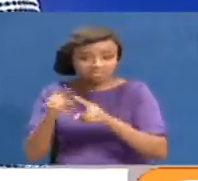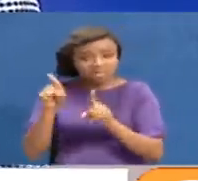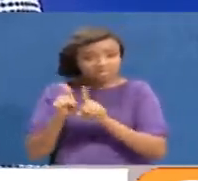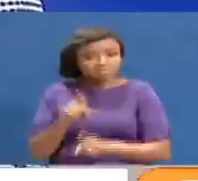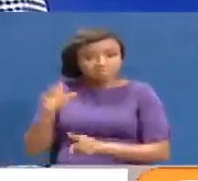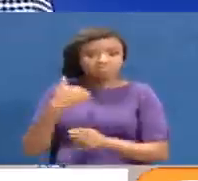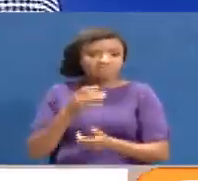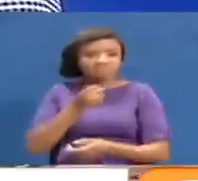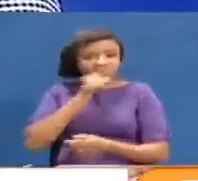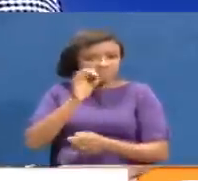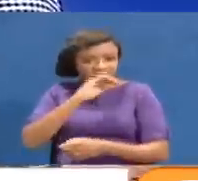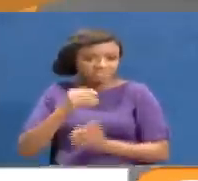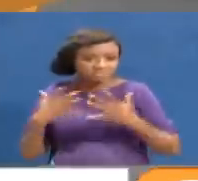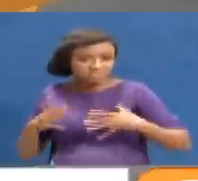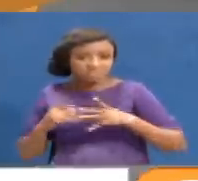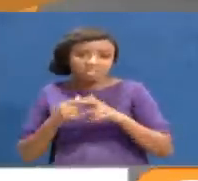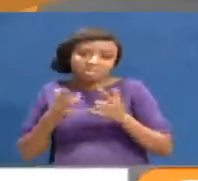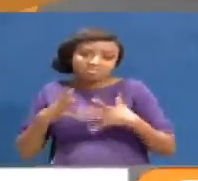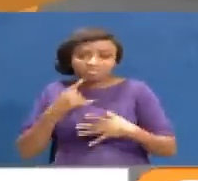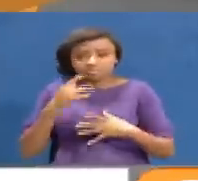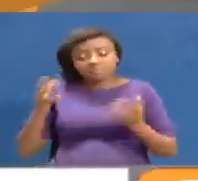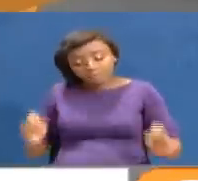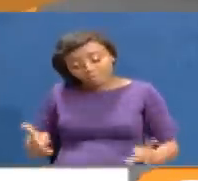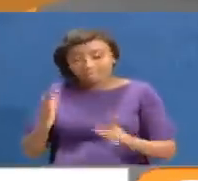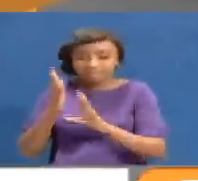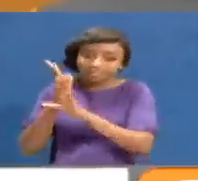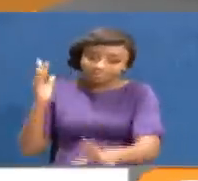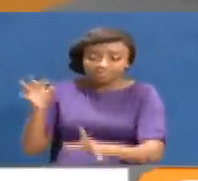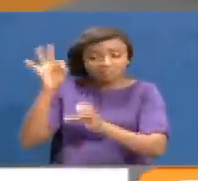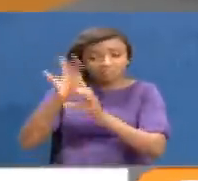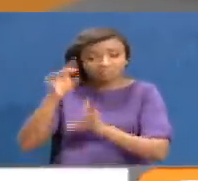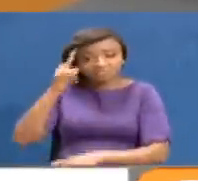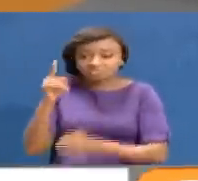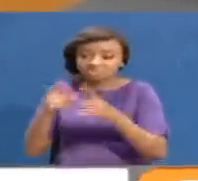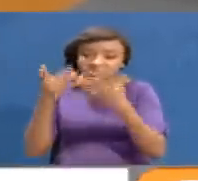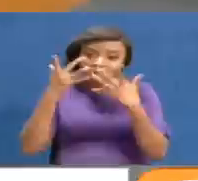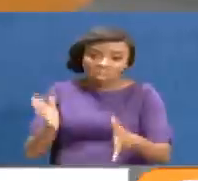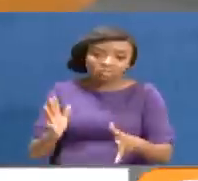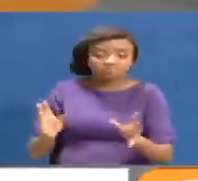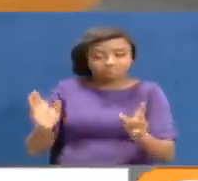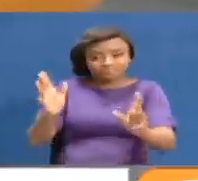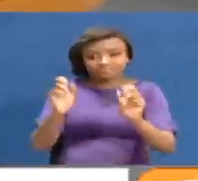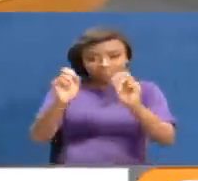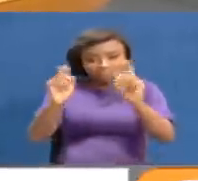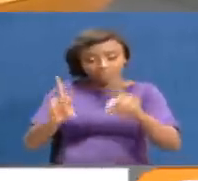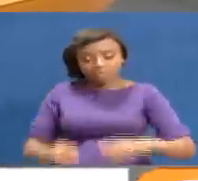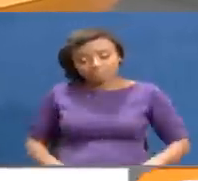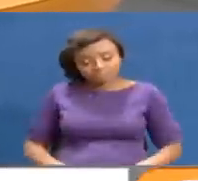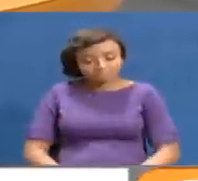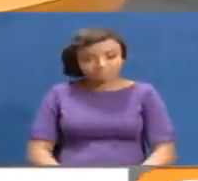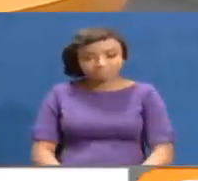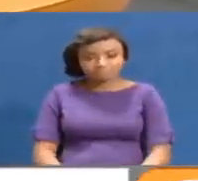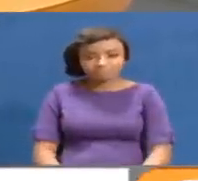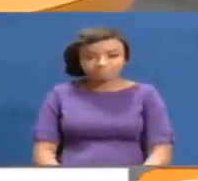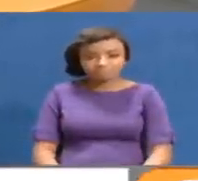50% of the people. And then people say, well, we queued, we voted for you. Sasa umeambiwa tuende nyumbani. Yeah?